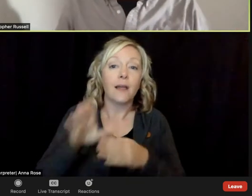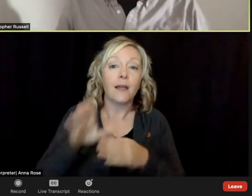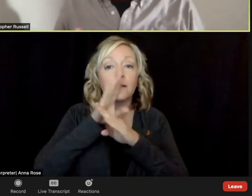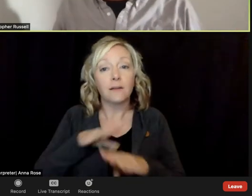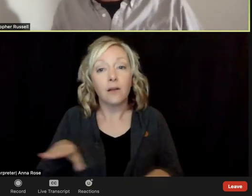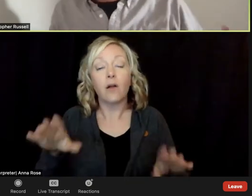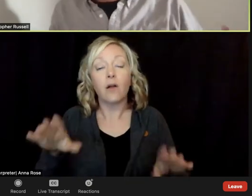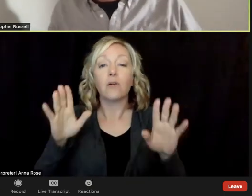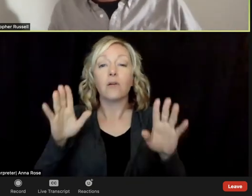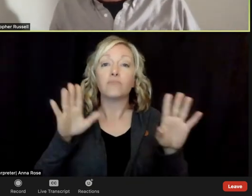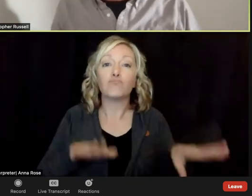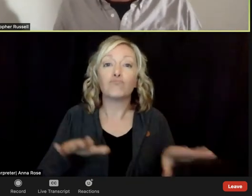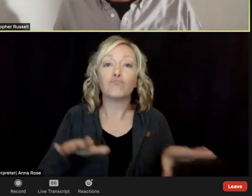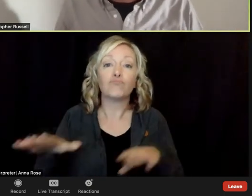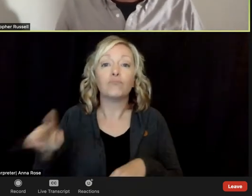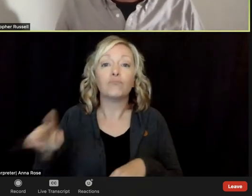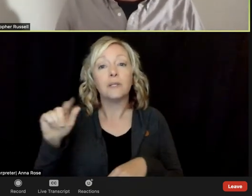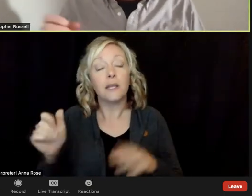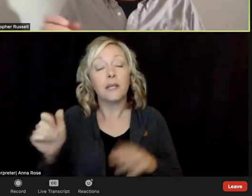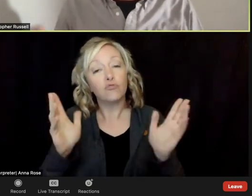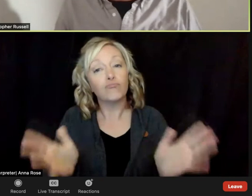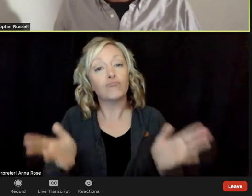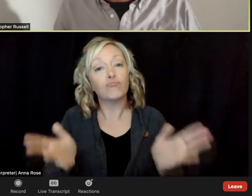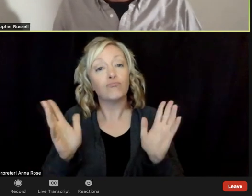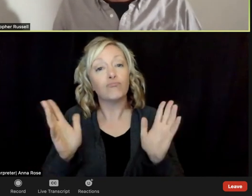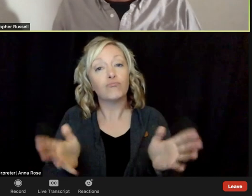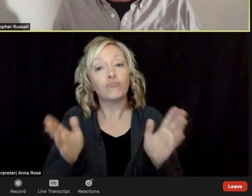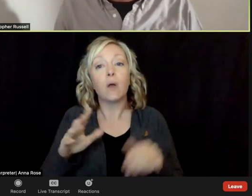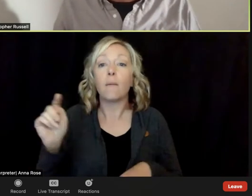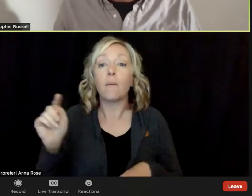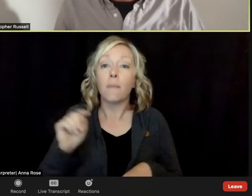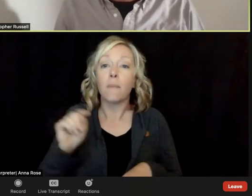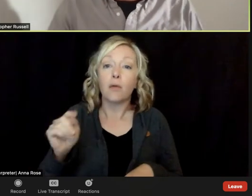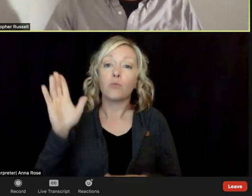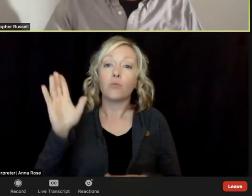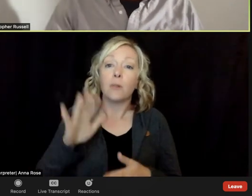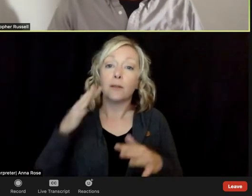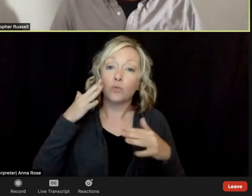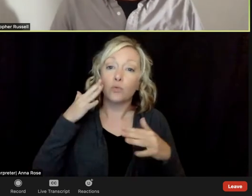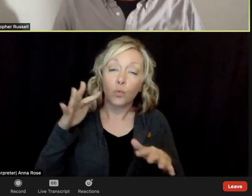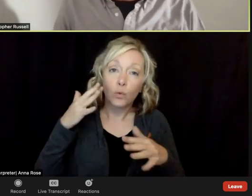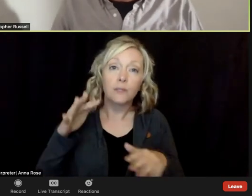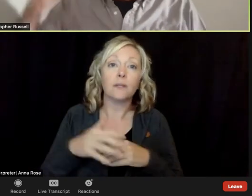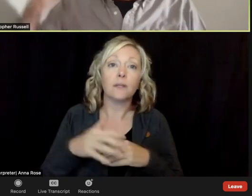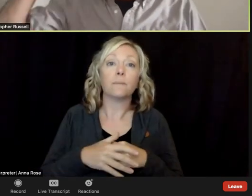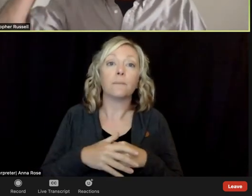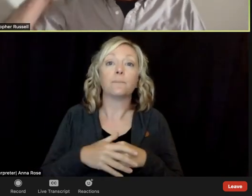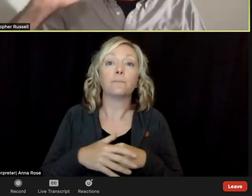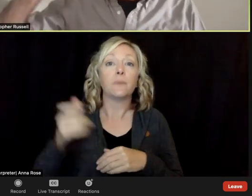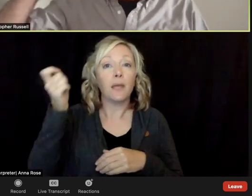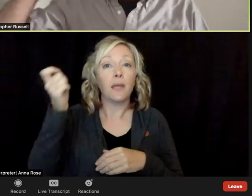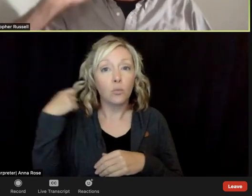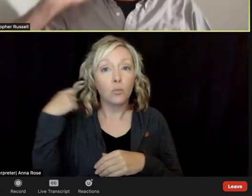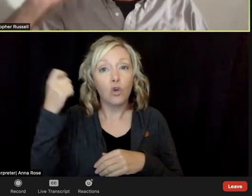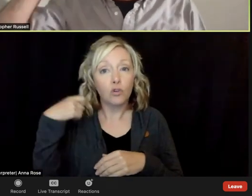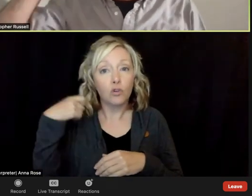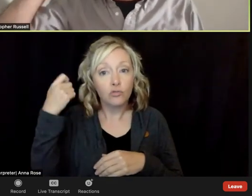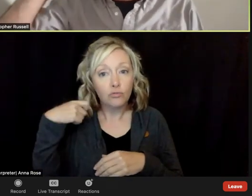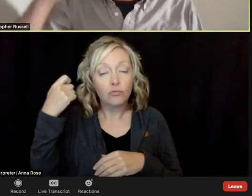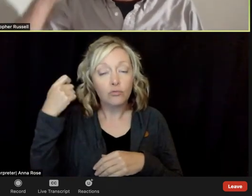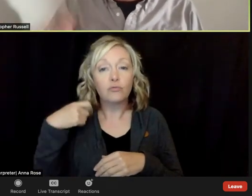activity. The TA was talking to them. The bathroom wasn't as noisy now. And then the hair brushing, also a nice